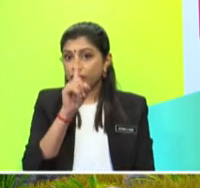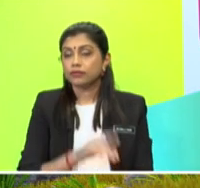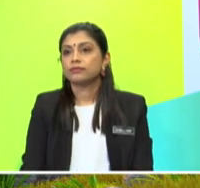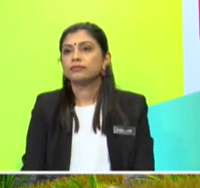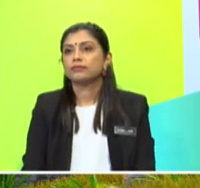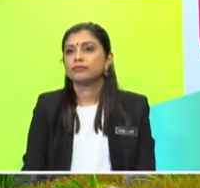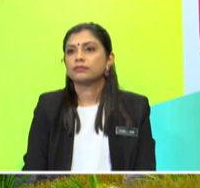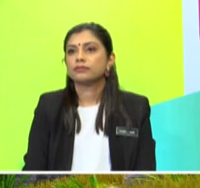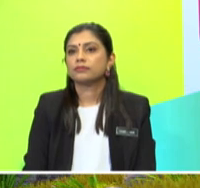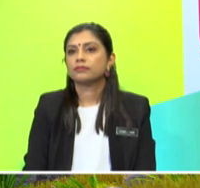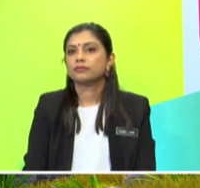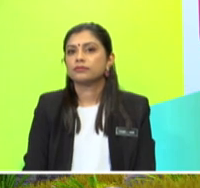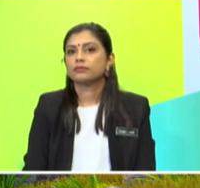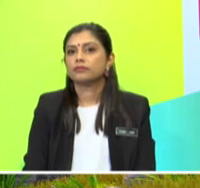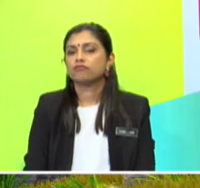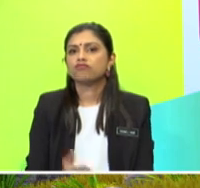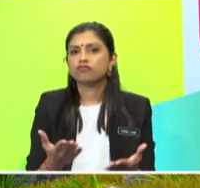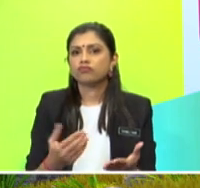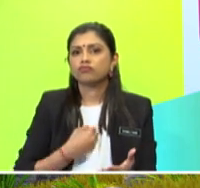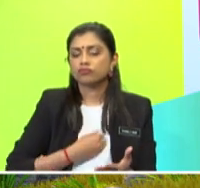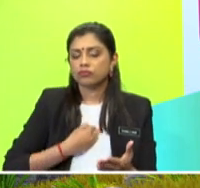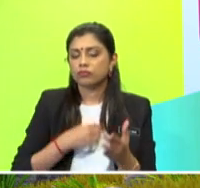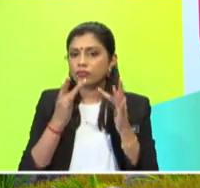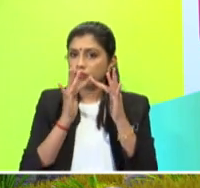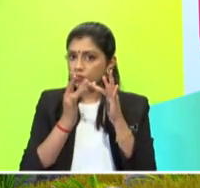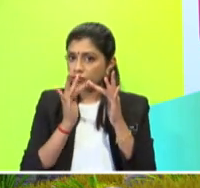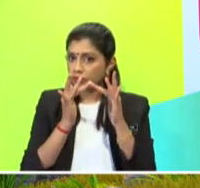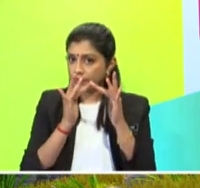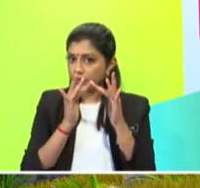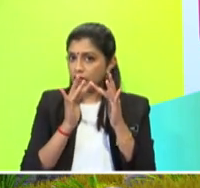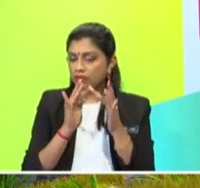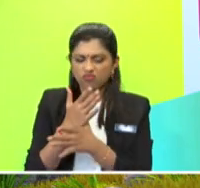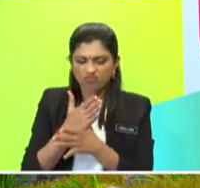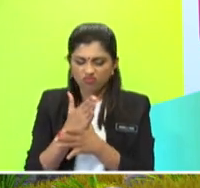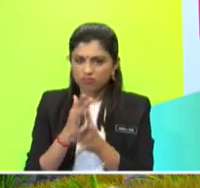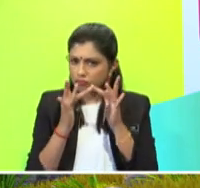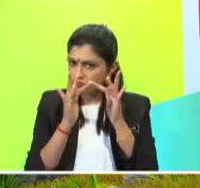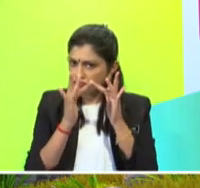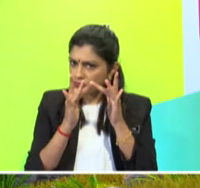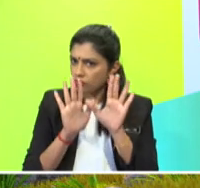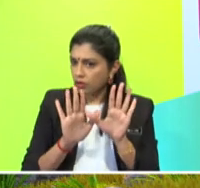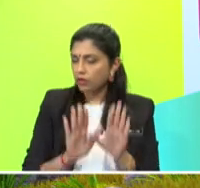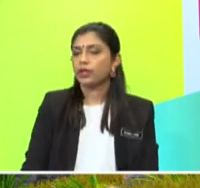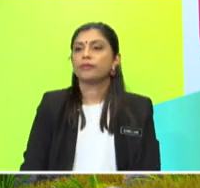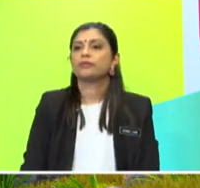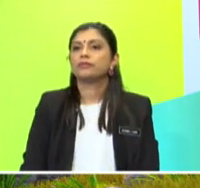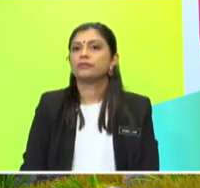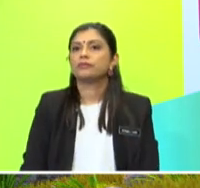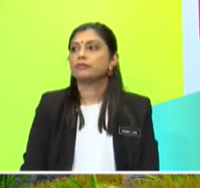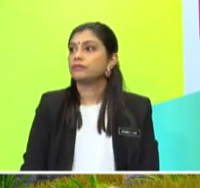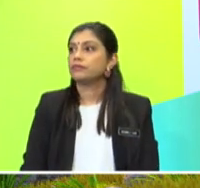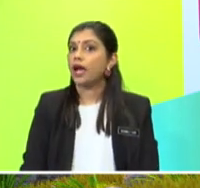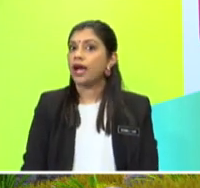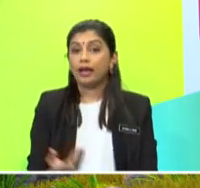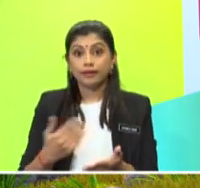I believe he's facing some technical difficulties. Maybe you can help him on behalf. Yeah, okay. Yeah. Maybe we can just say, I'm going to choose like how to... What we